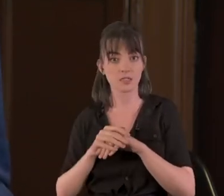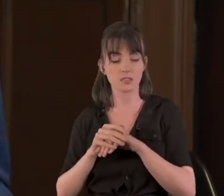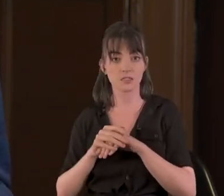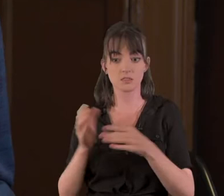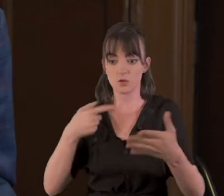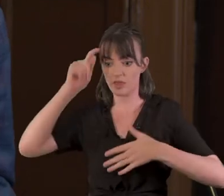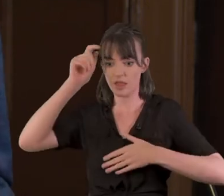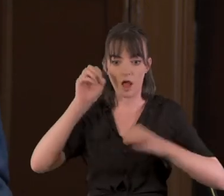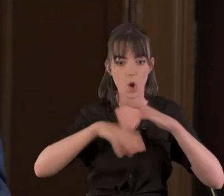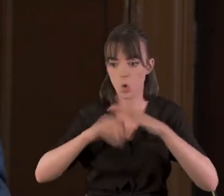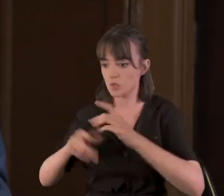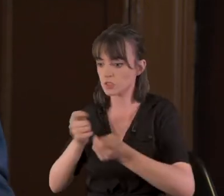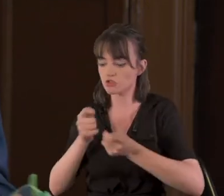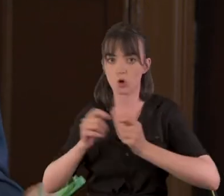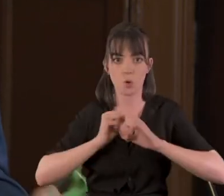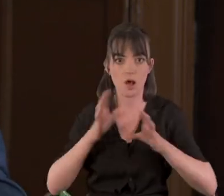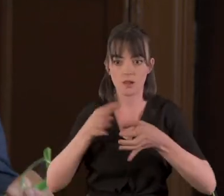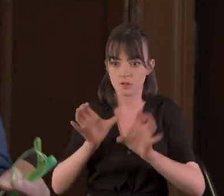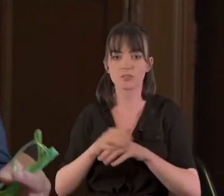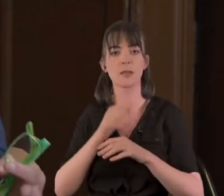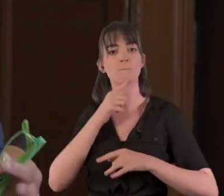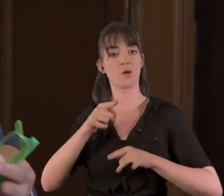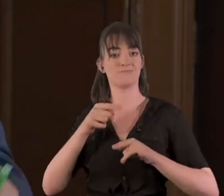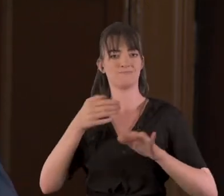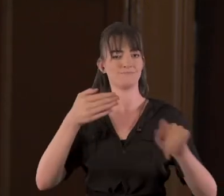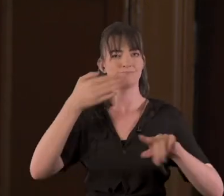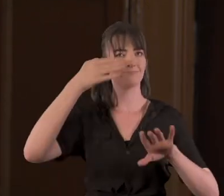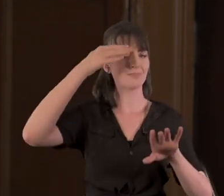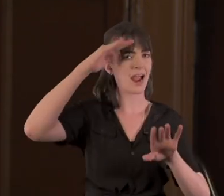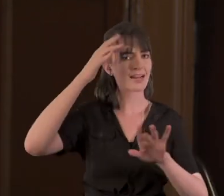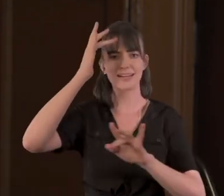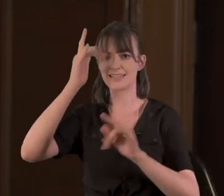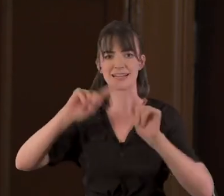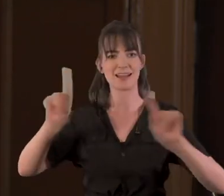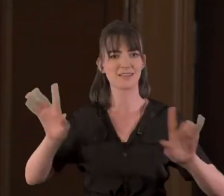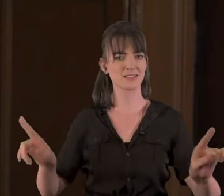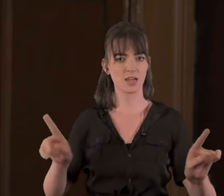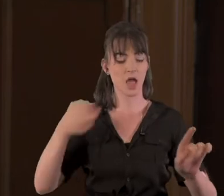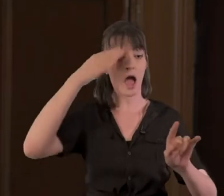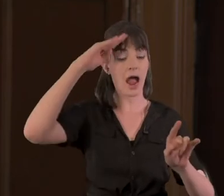head. I mean, Ireland wasn't India, Ireland was there. Part of the United Kingdom.